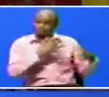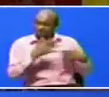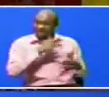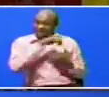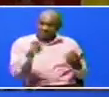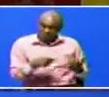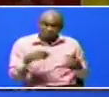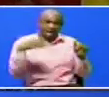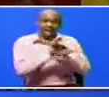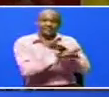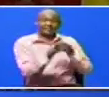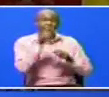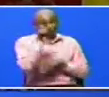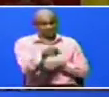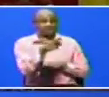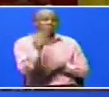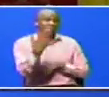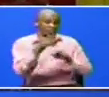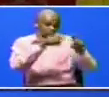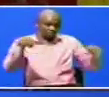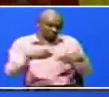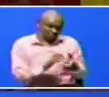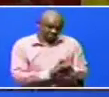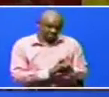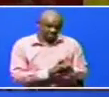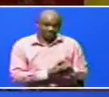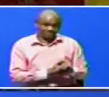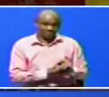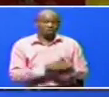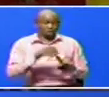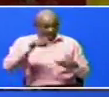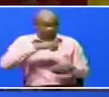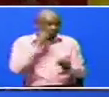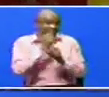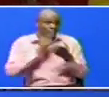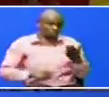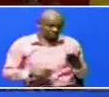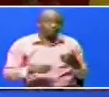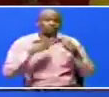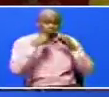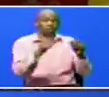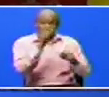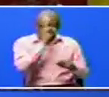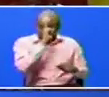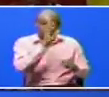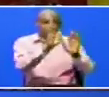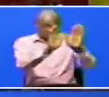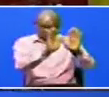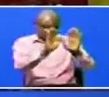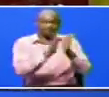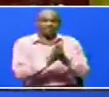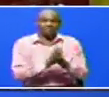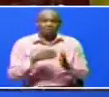the access of those ballot boxes. And what we did is that we told the police to hold on, and